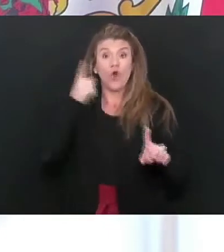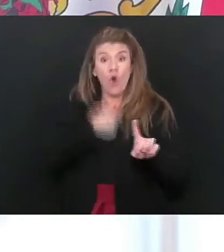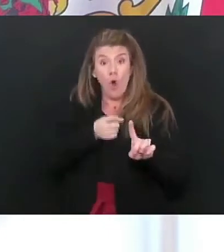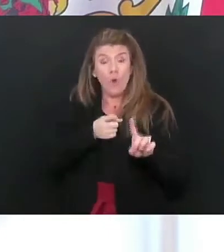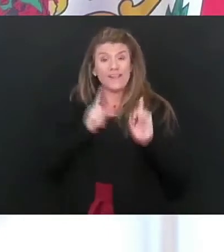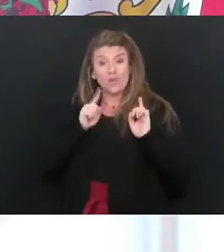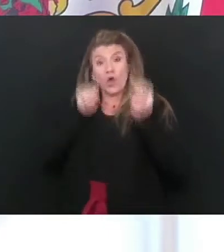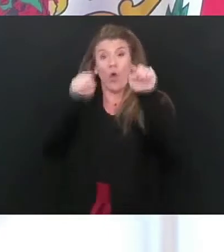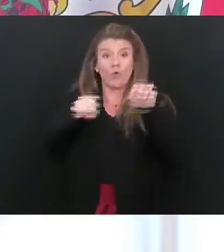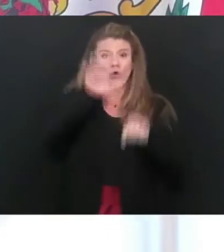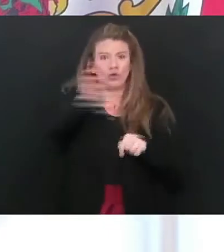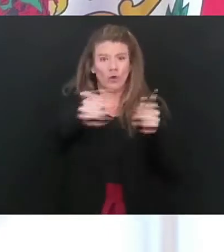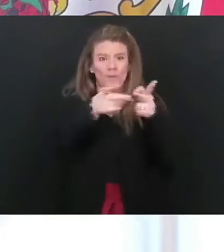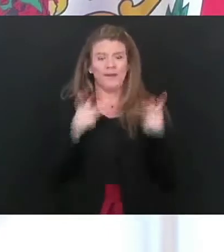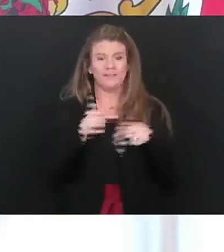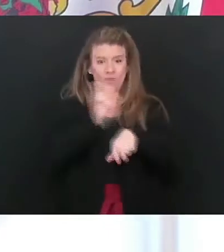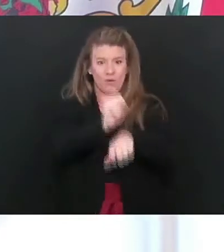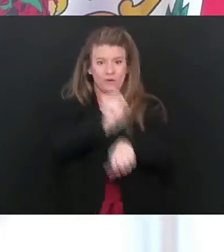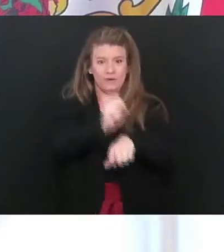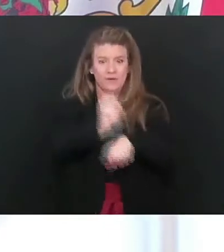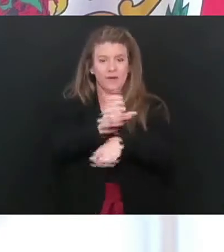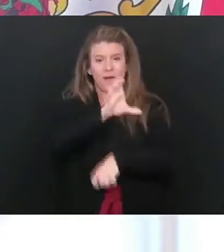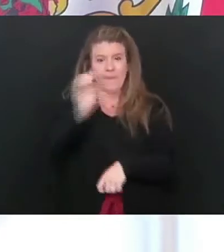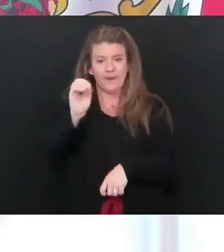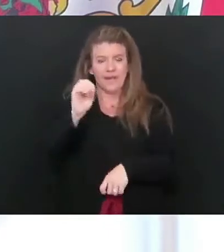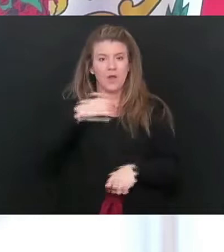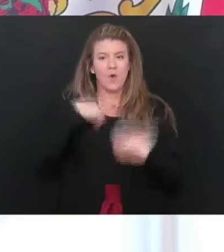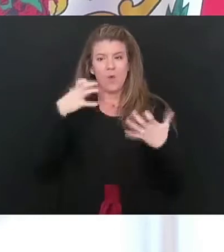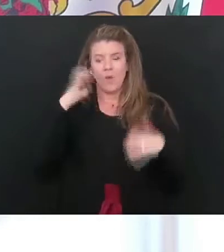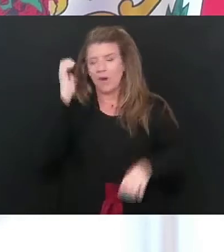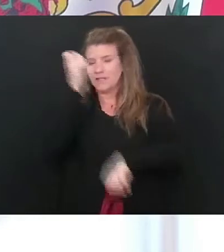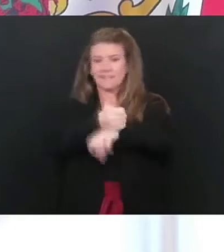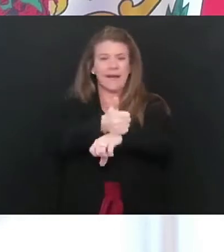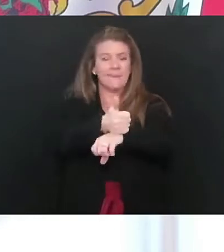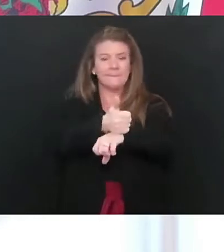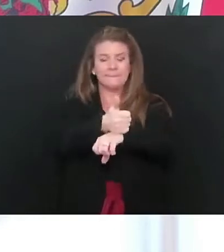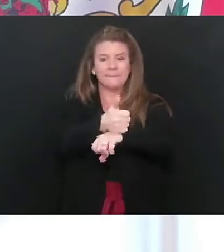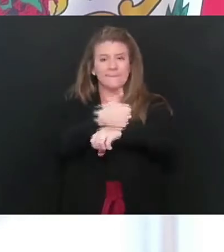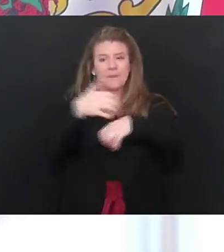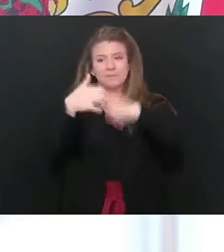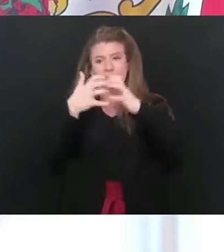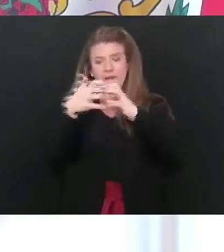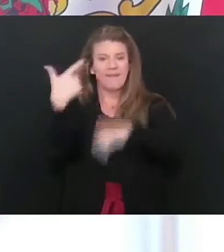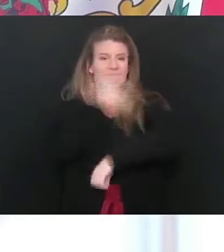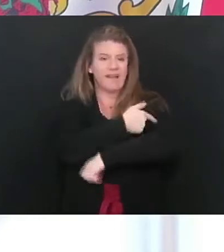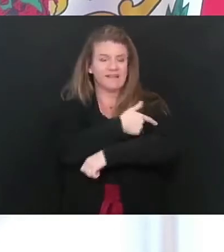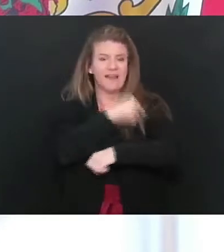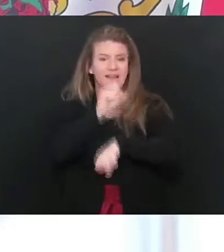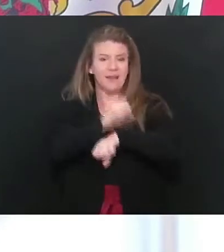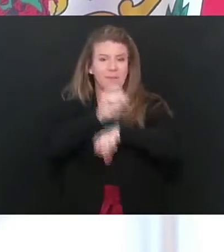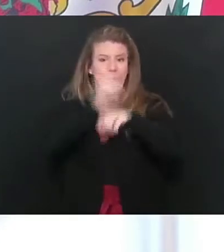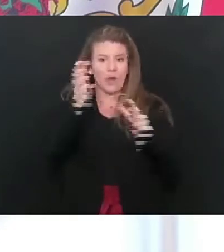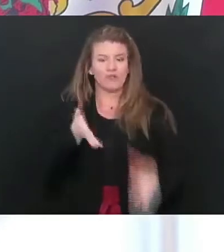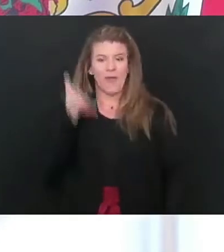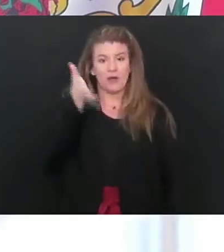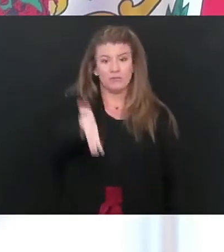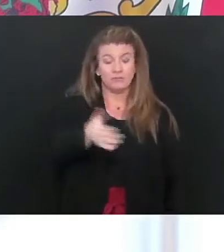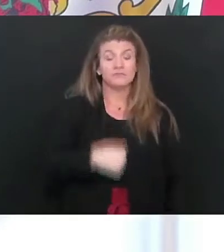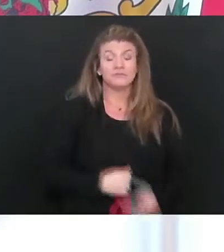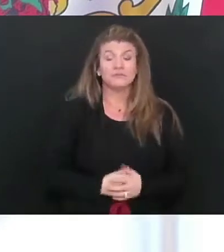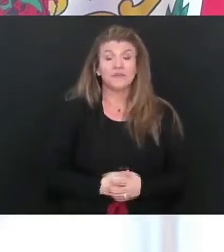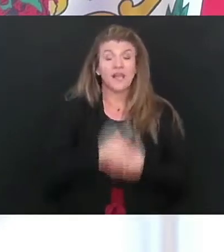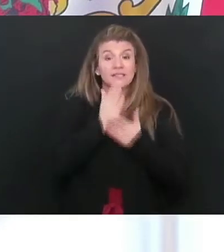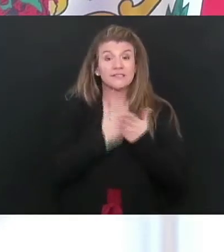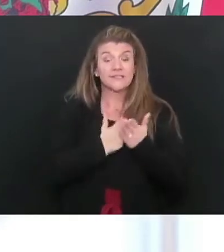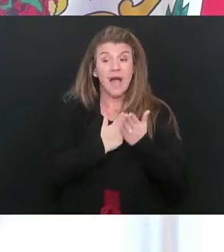the companies and we're going to set up with the companies and vaccinate their employees right there. Some of the companies that we've